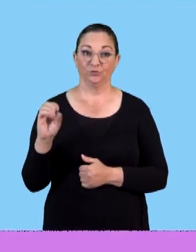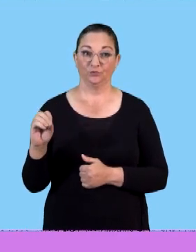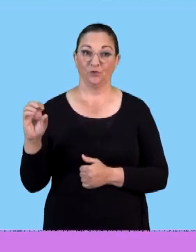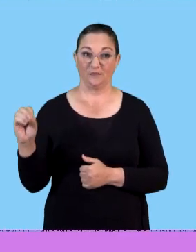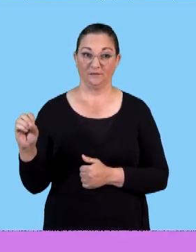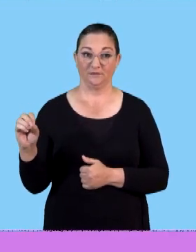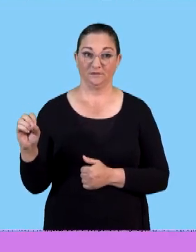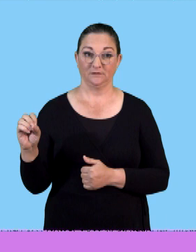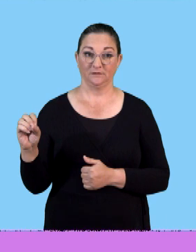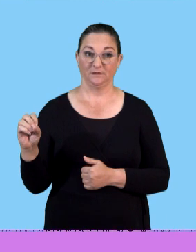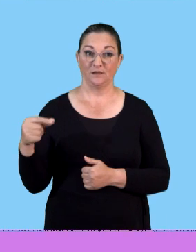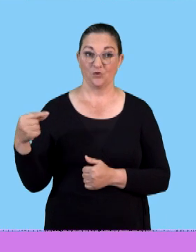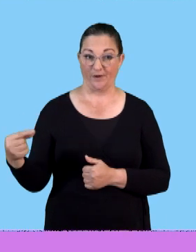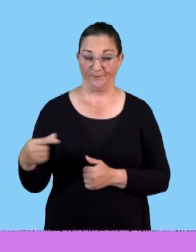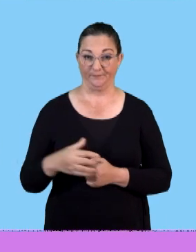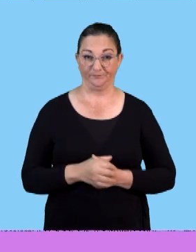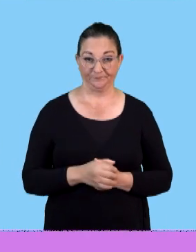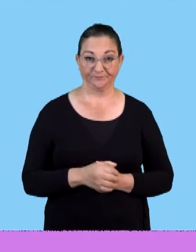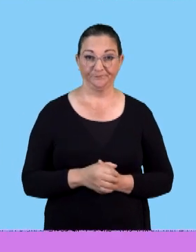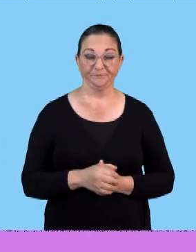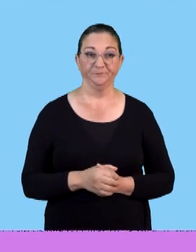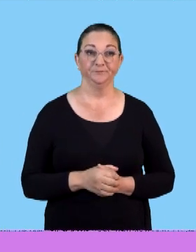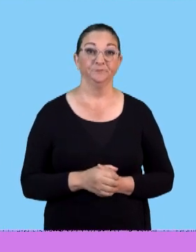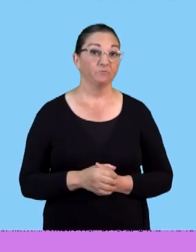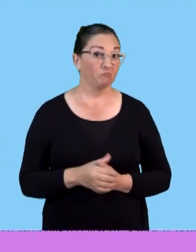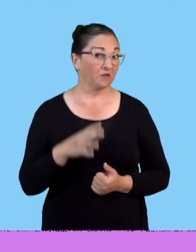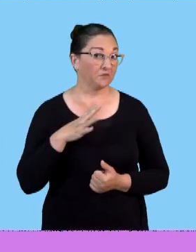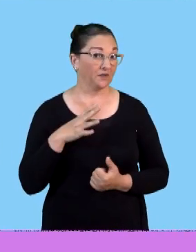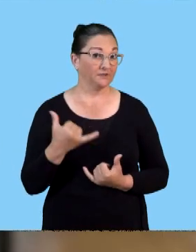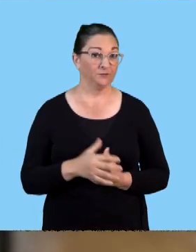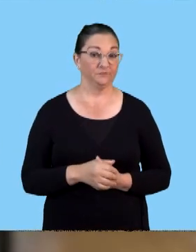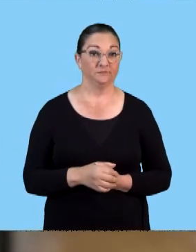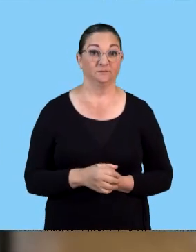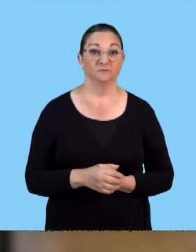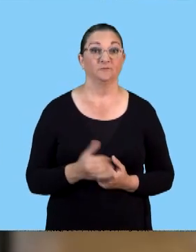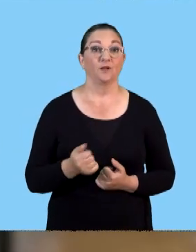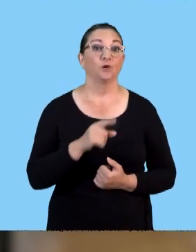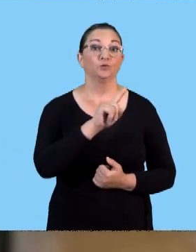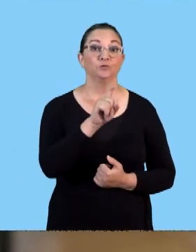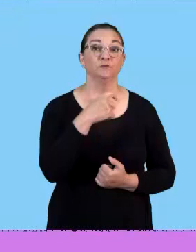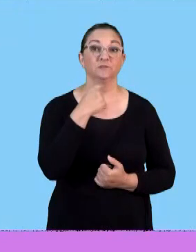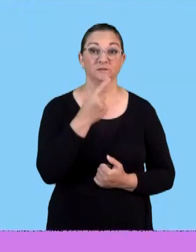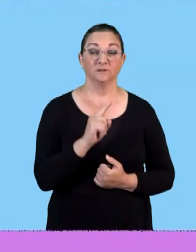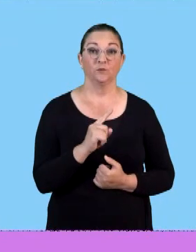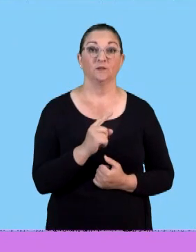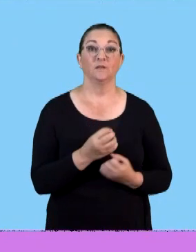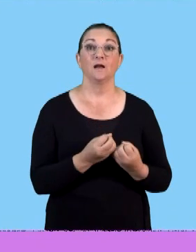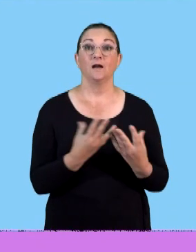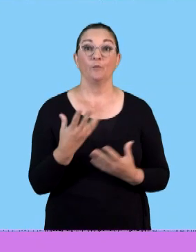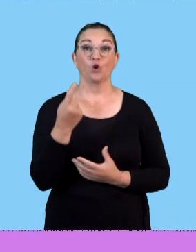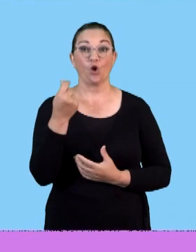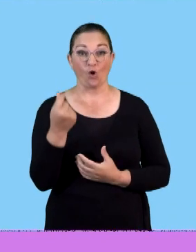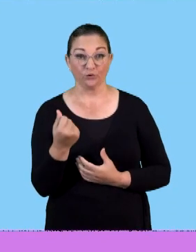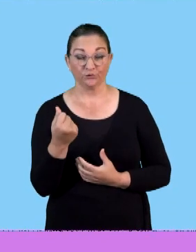4,309,200. And remember, this is now in grams. Guys, are we fine? Remember, the question says, calculate the total